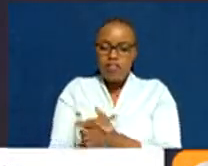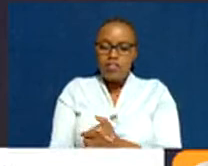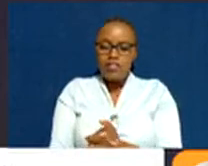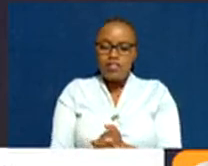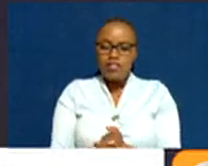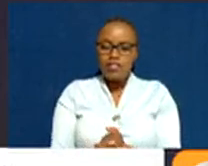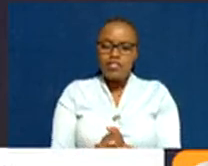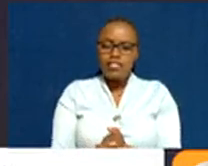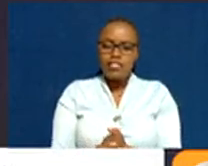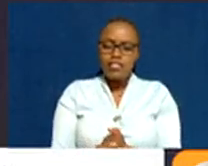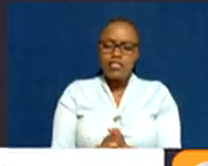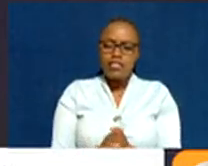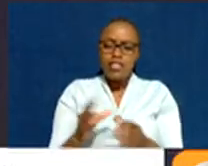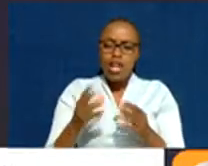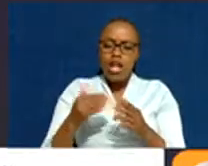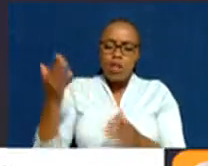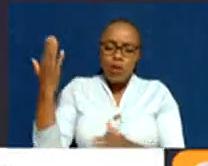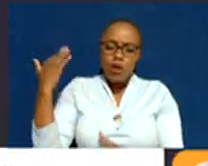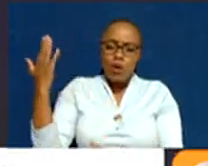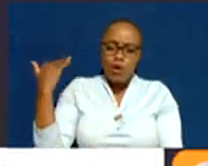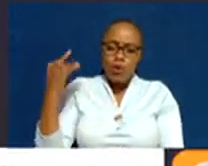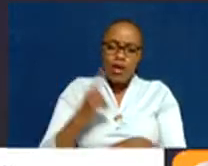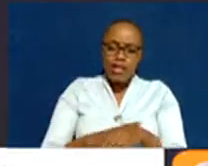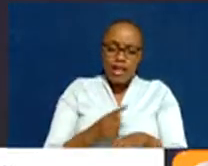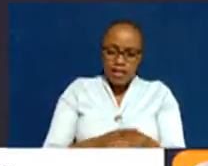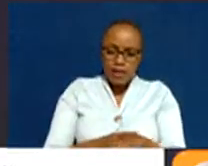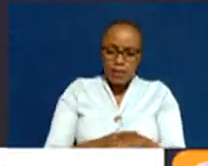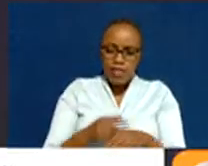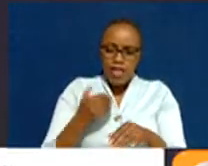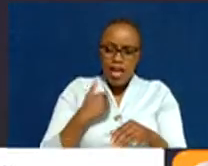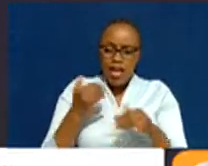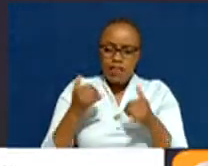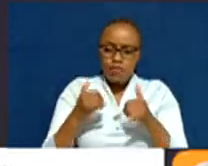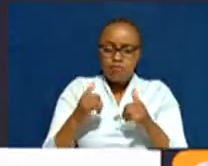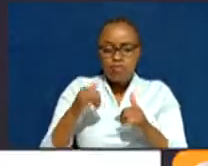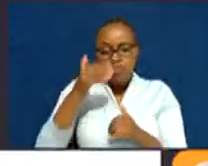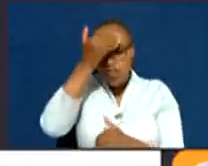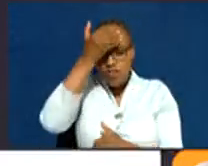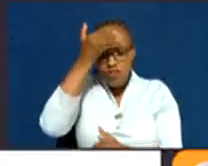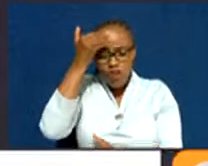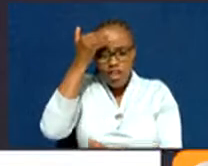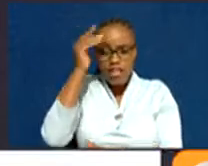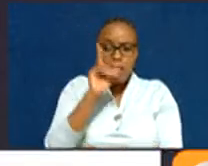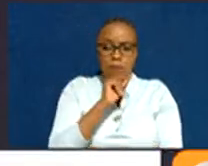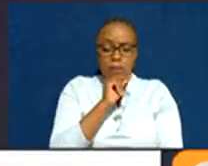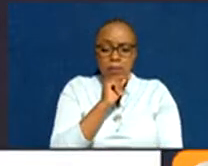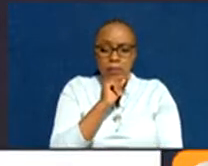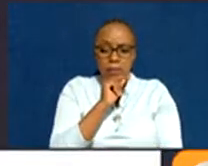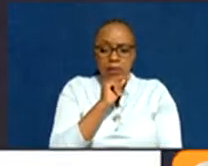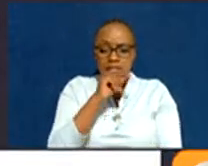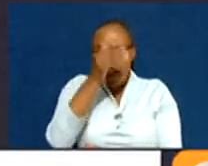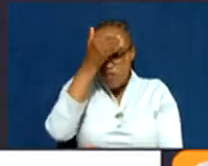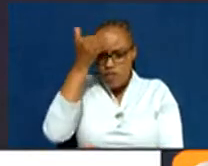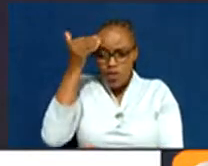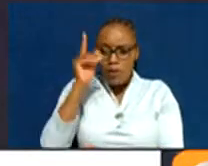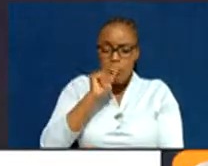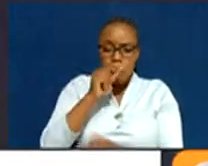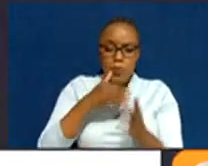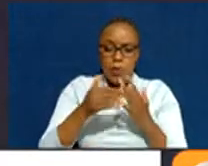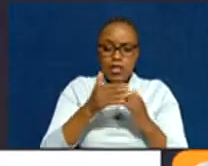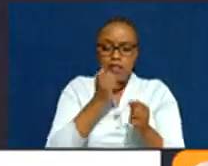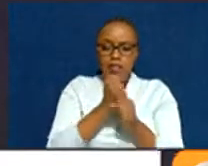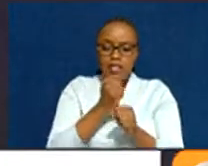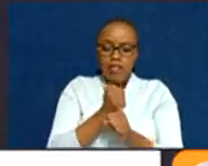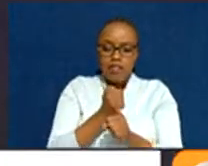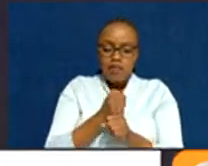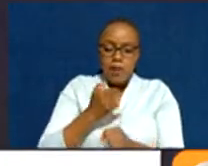long, long, long time intended to kind of forget, forgive and forget. You cannot do that. I think